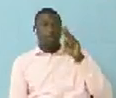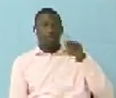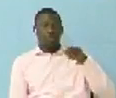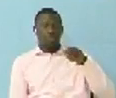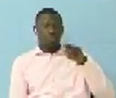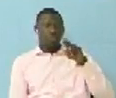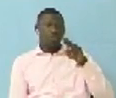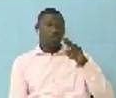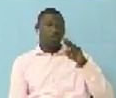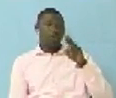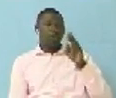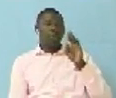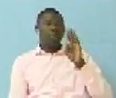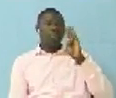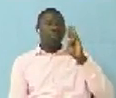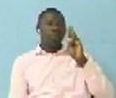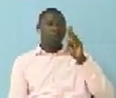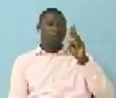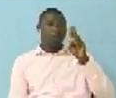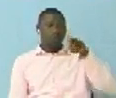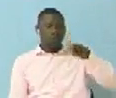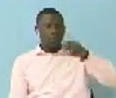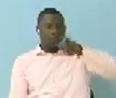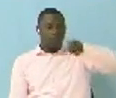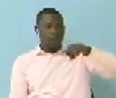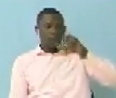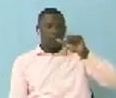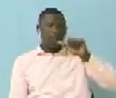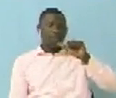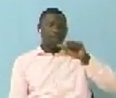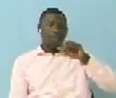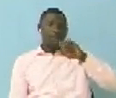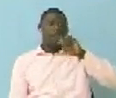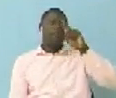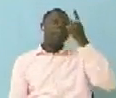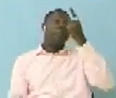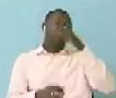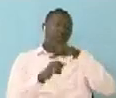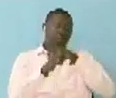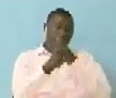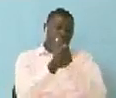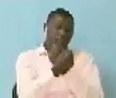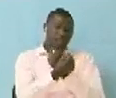arrested, he was the first person we knew about his involvement.